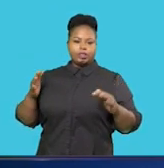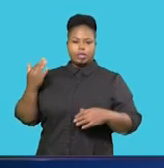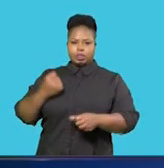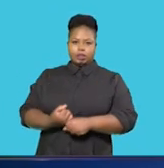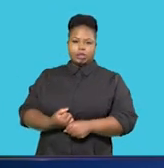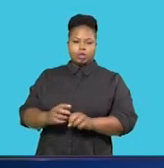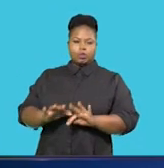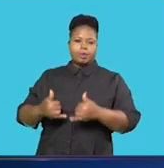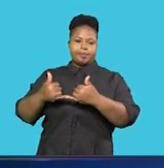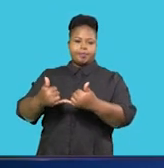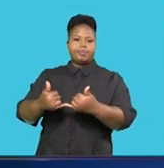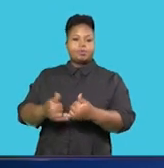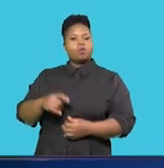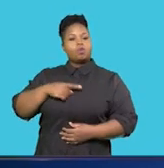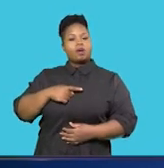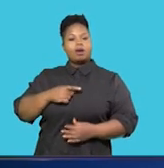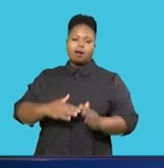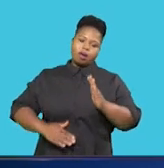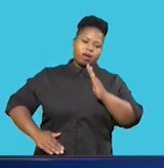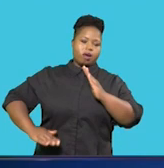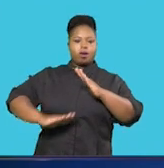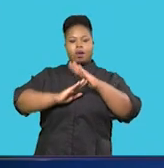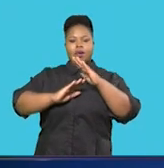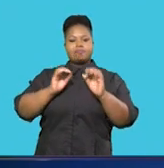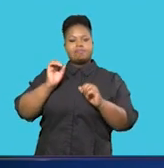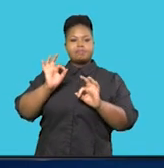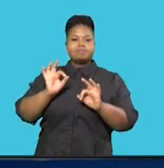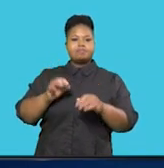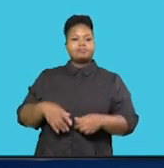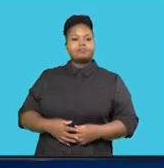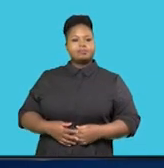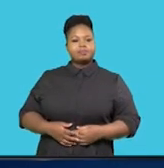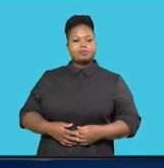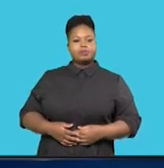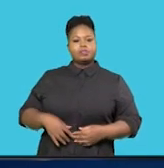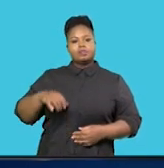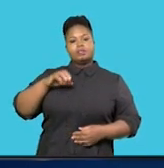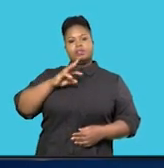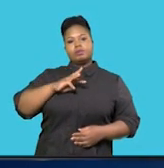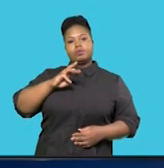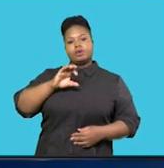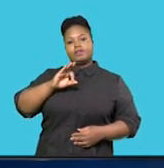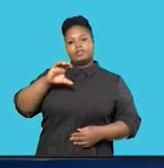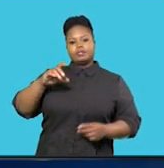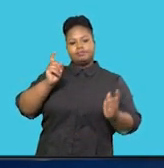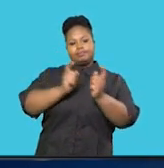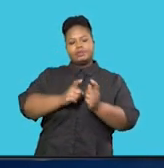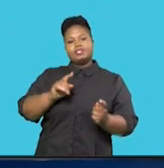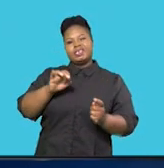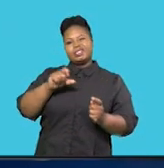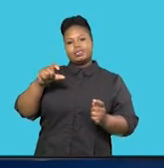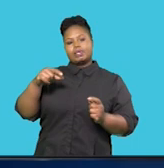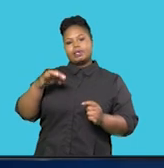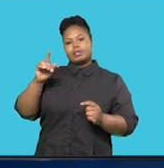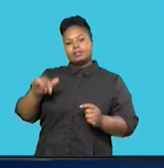year at the World Cup by reaching the knockout stage, you know. JBWFC will clash with TS Galaxy Queens